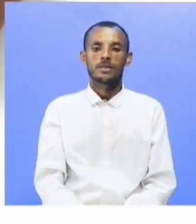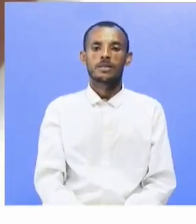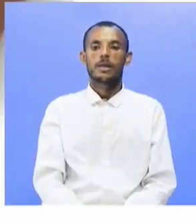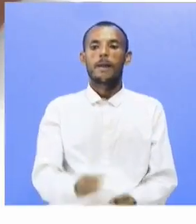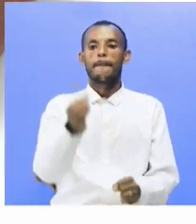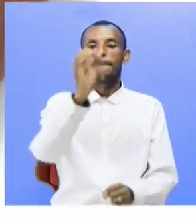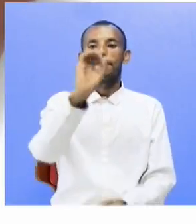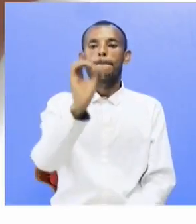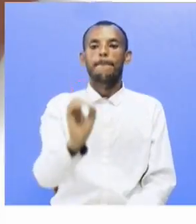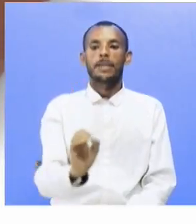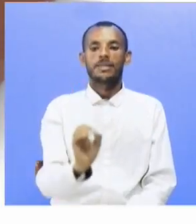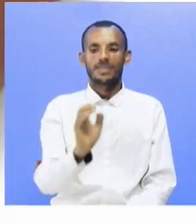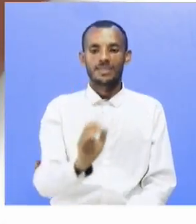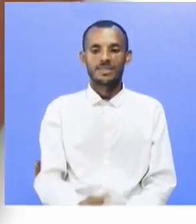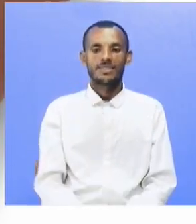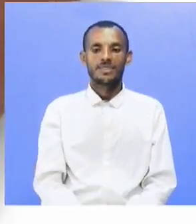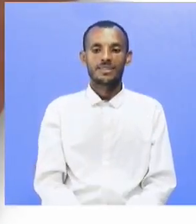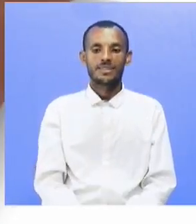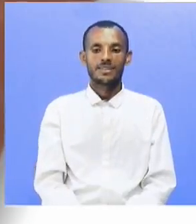percent.